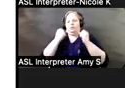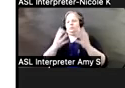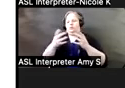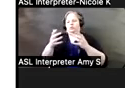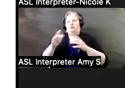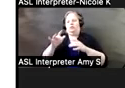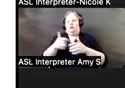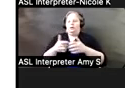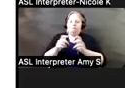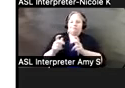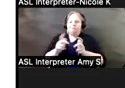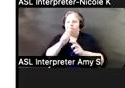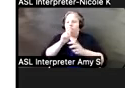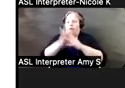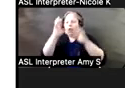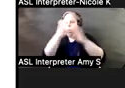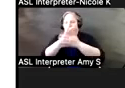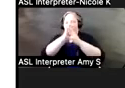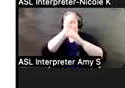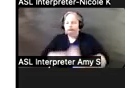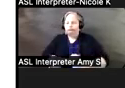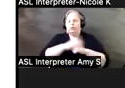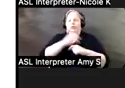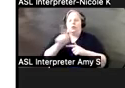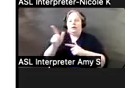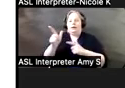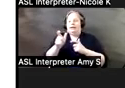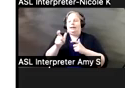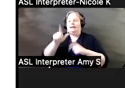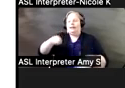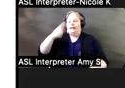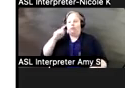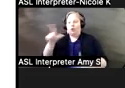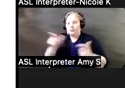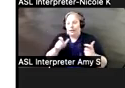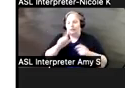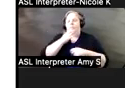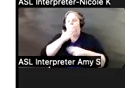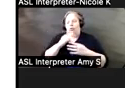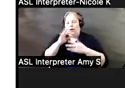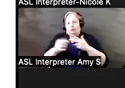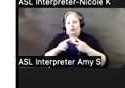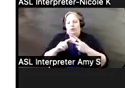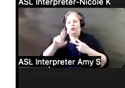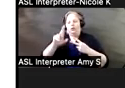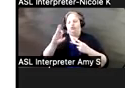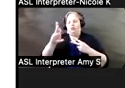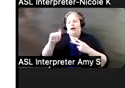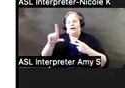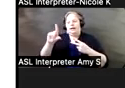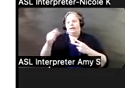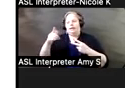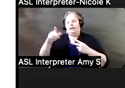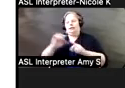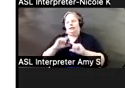not as complex for them to get used to. So Need for Speed is a good option, then Rocket League is another good option for racing games